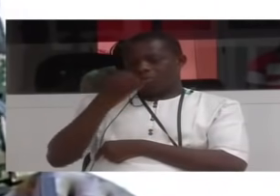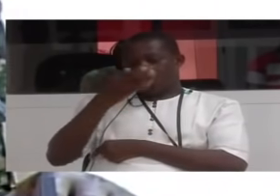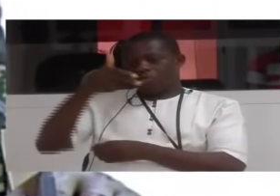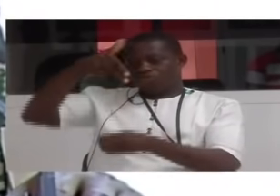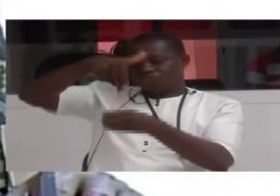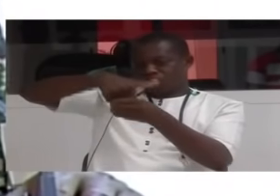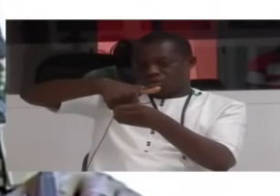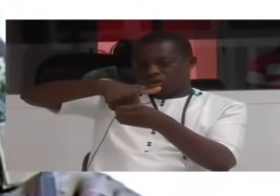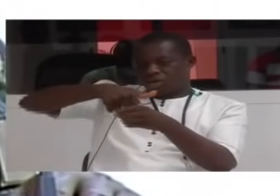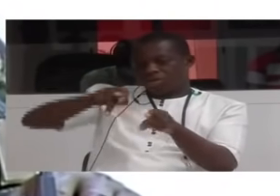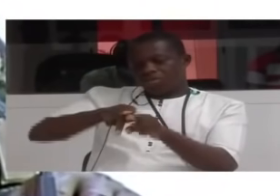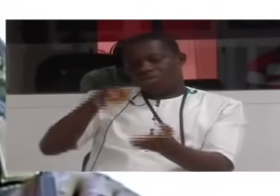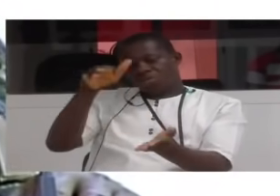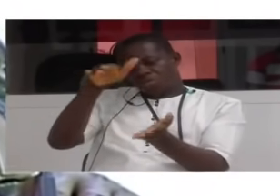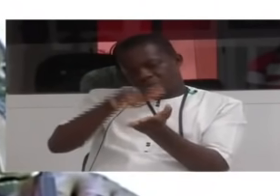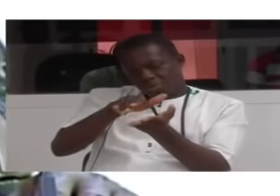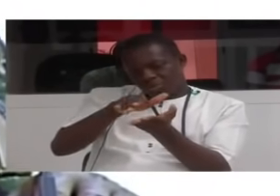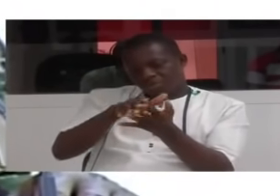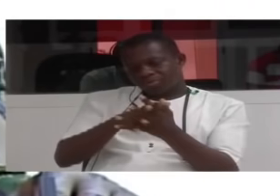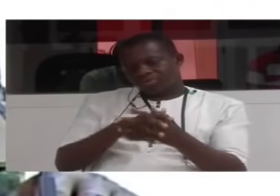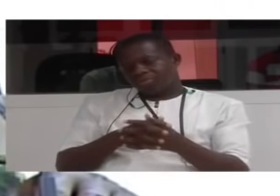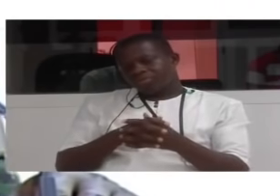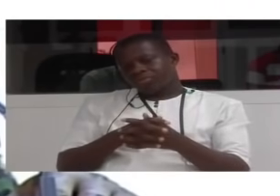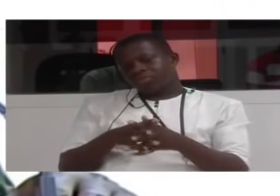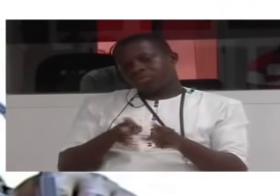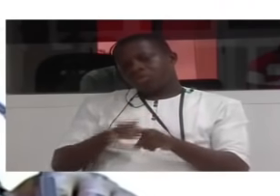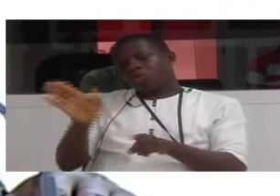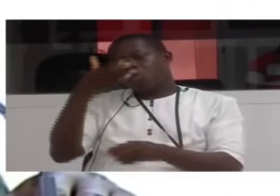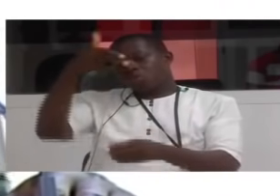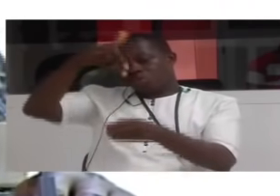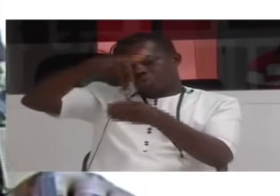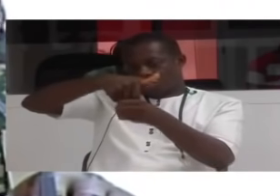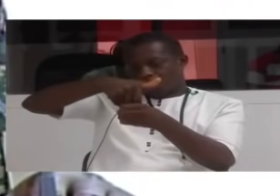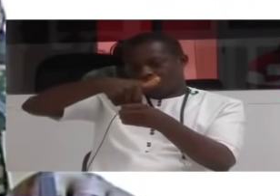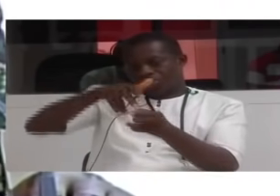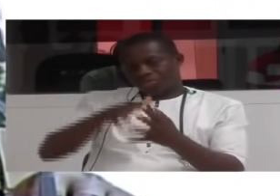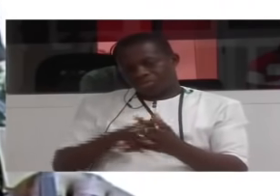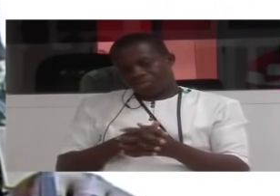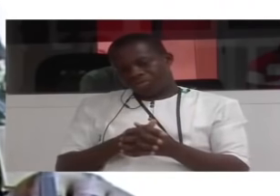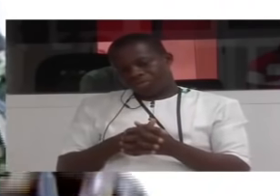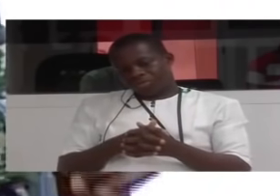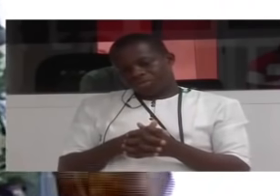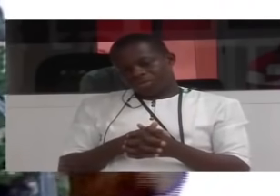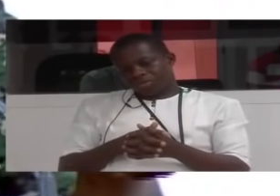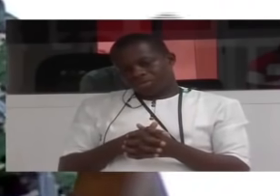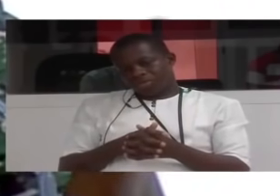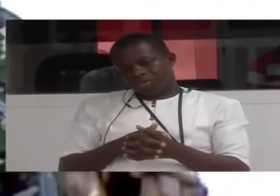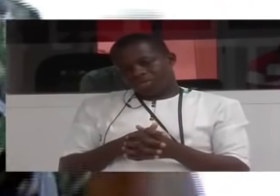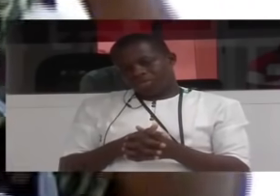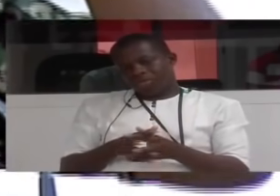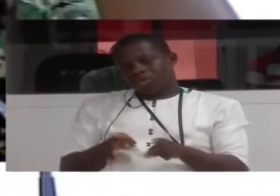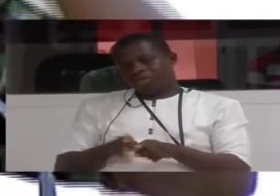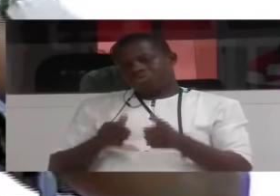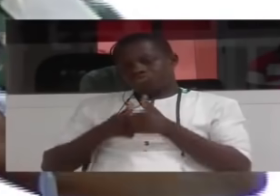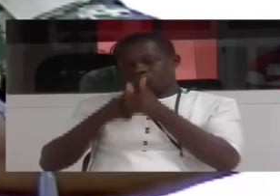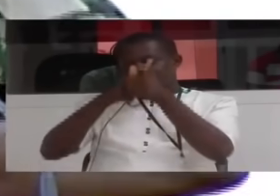dafa wacha. After Manga said that he was running low on fuel. Ñu dem pour fueli. So we went to refuel. Ñi andak niwi